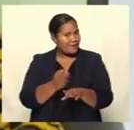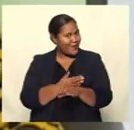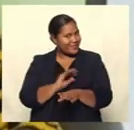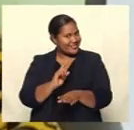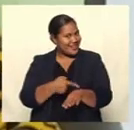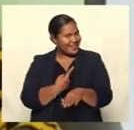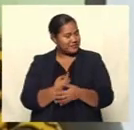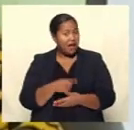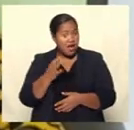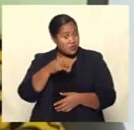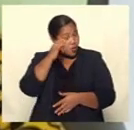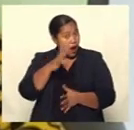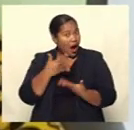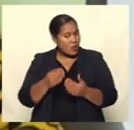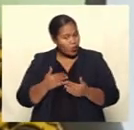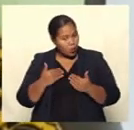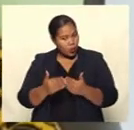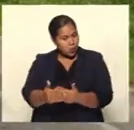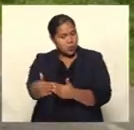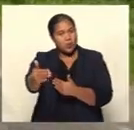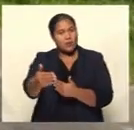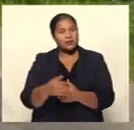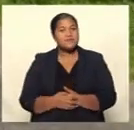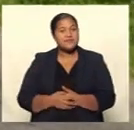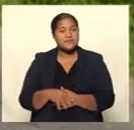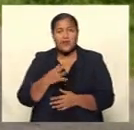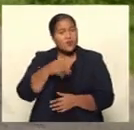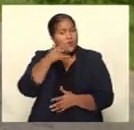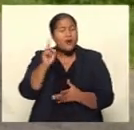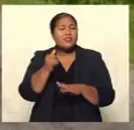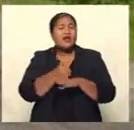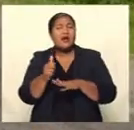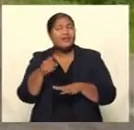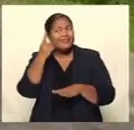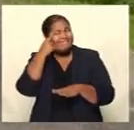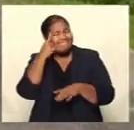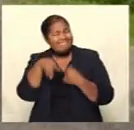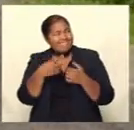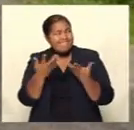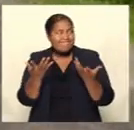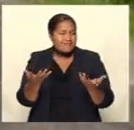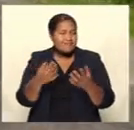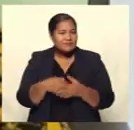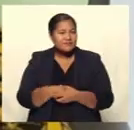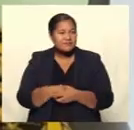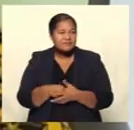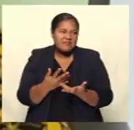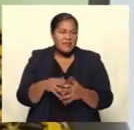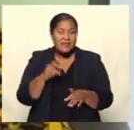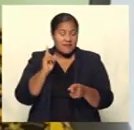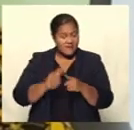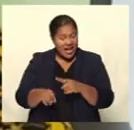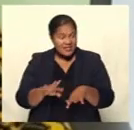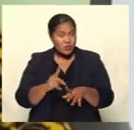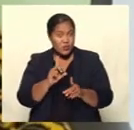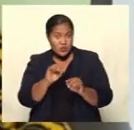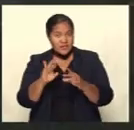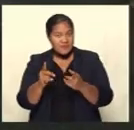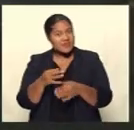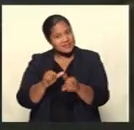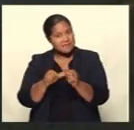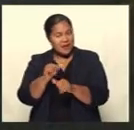I don't know how long this will go on, so I don't know what the government is thinking about it. The quicker something is done, the better it will be for the whole